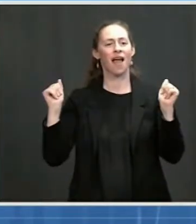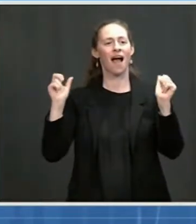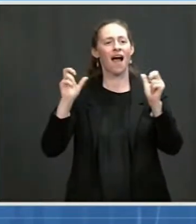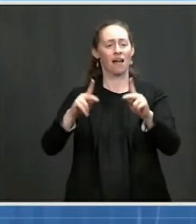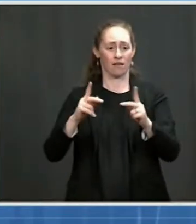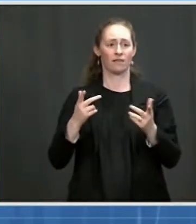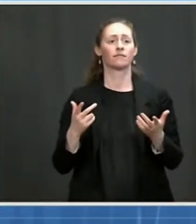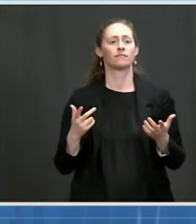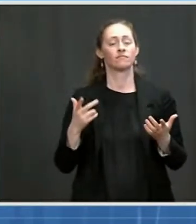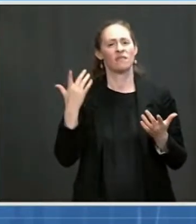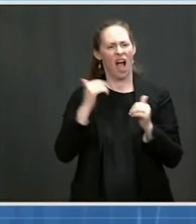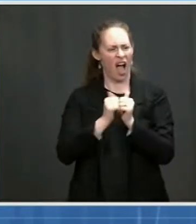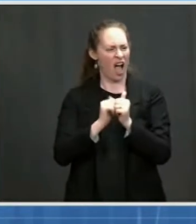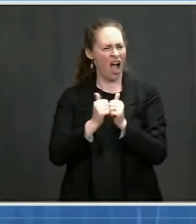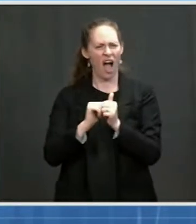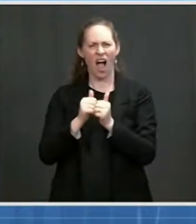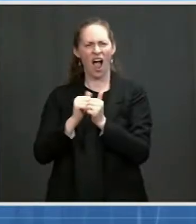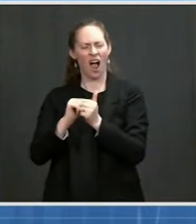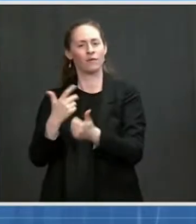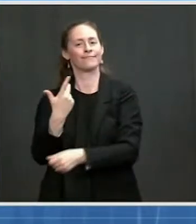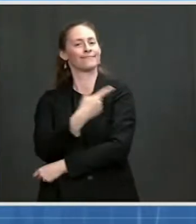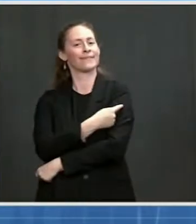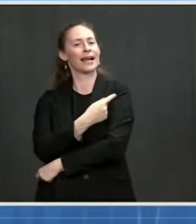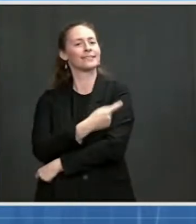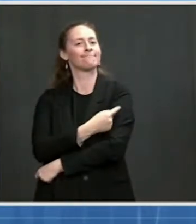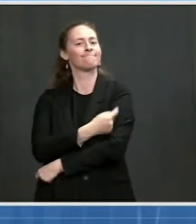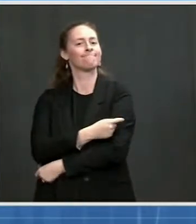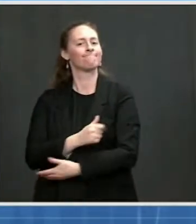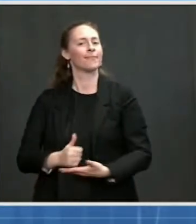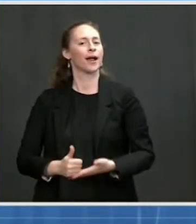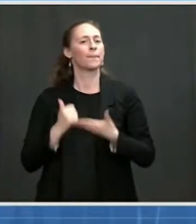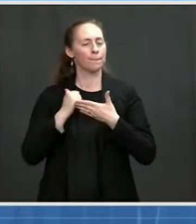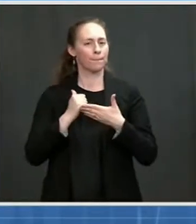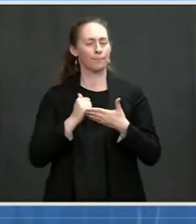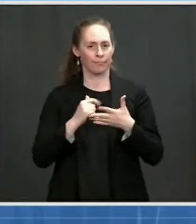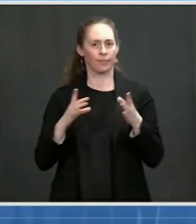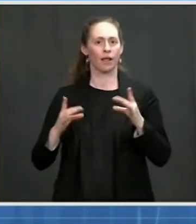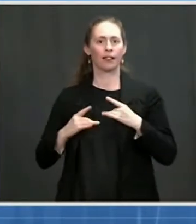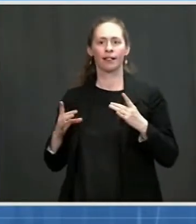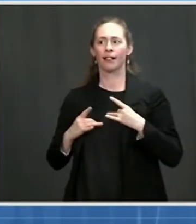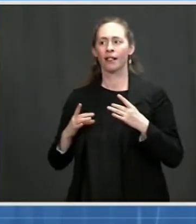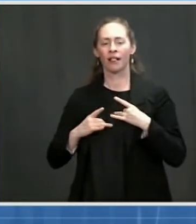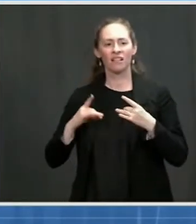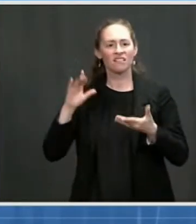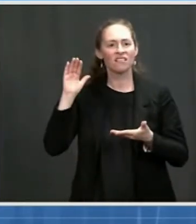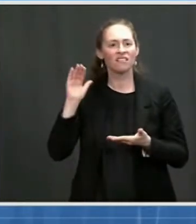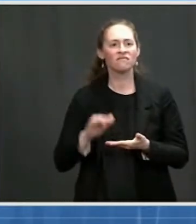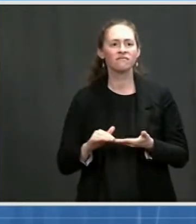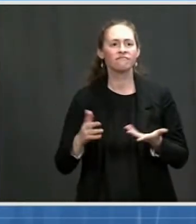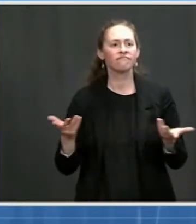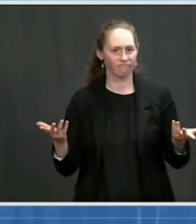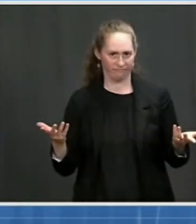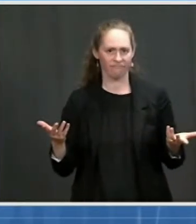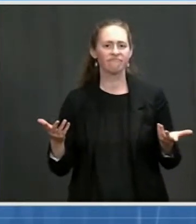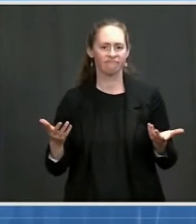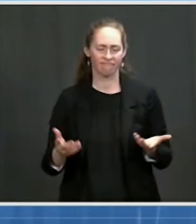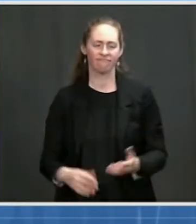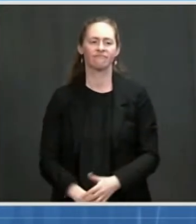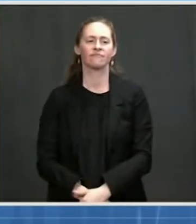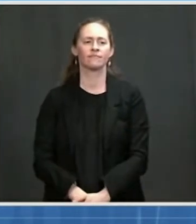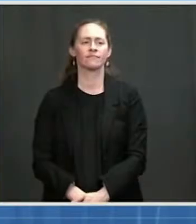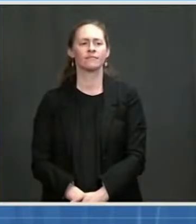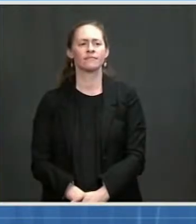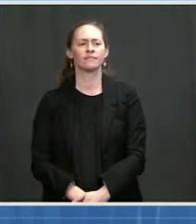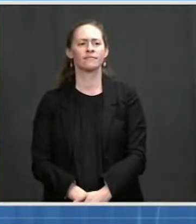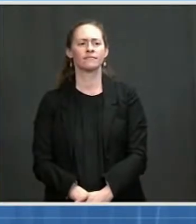up and cases and risk of community transmission across the country are going down. Here are the important points to